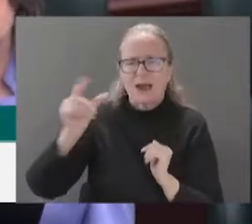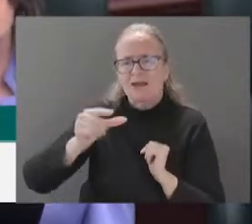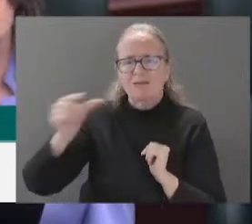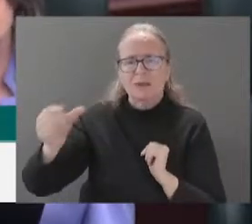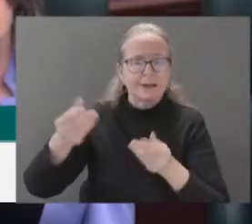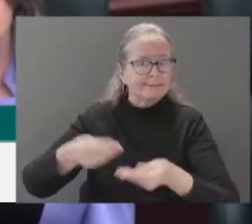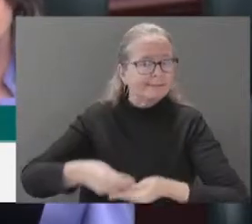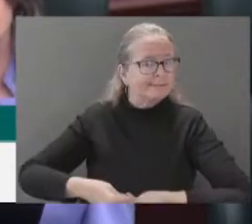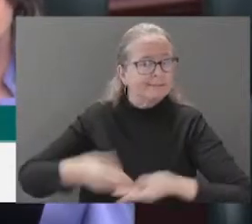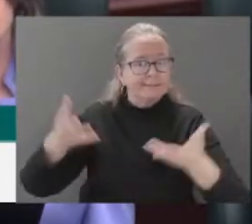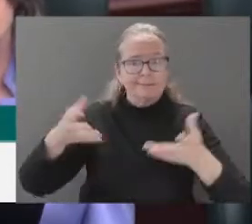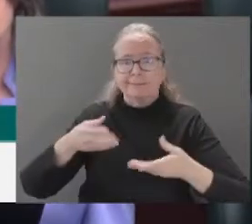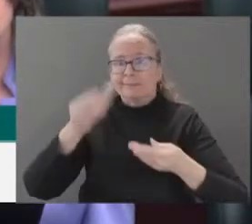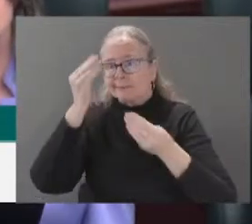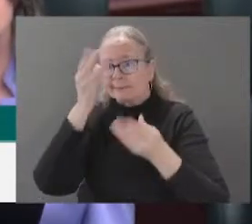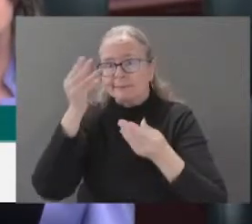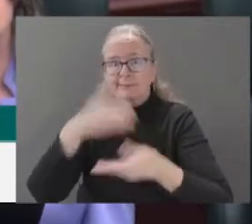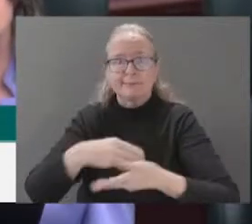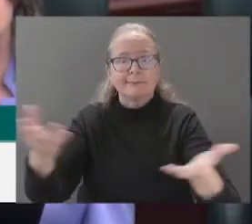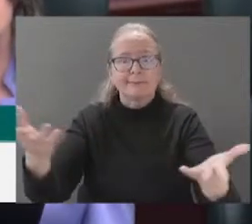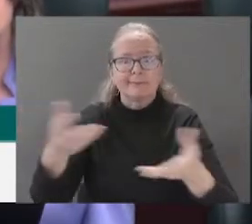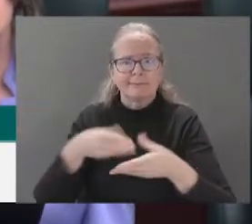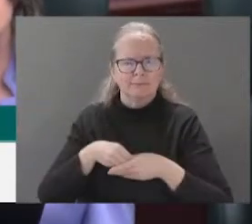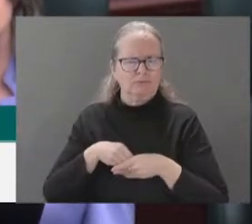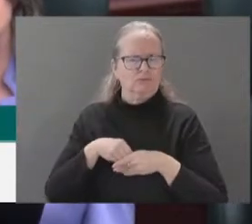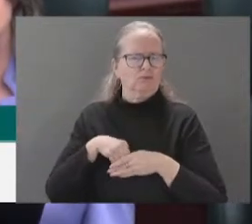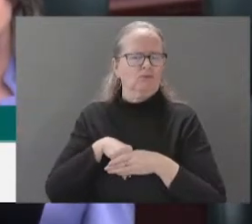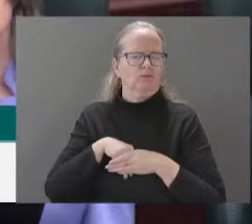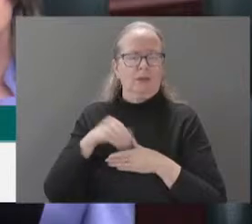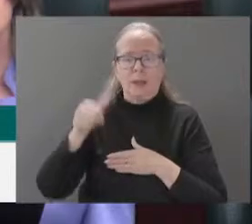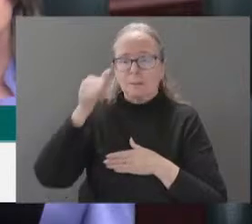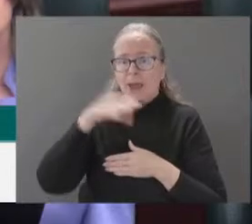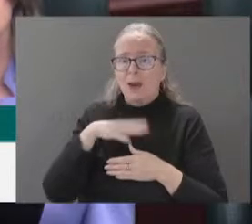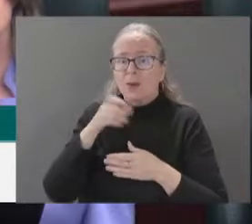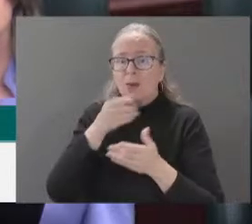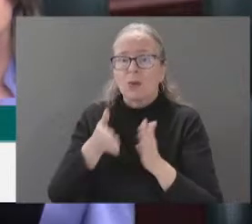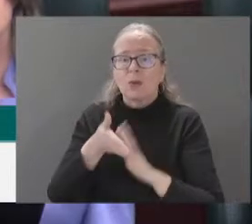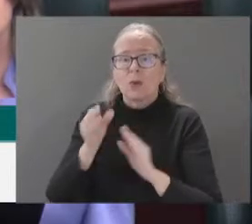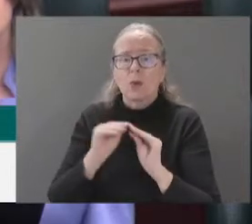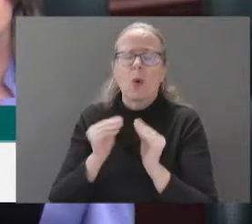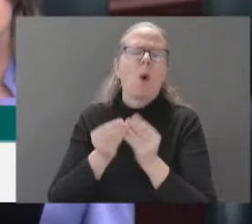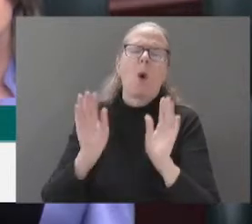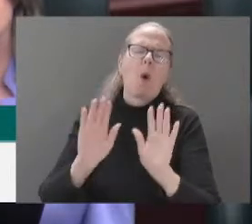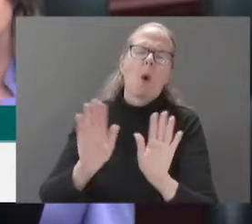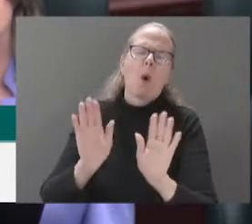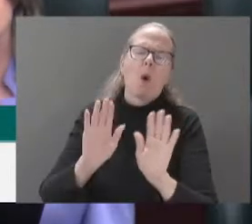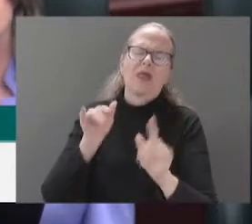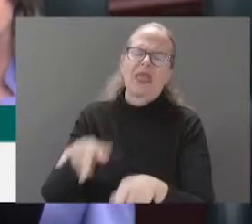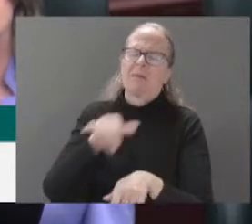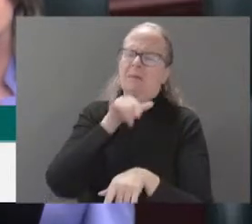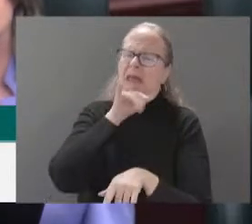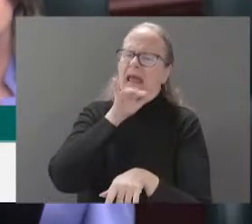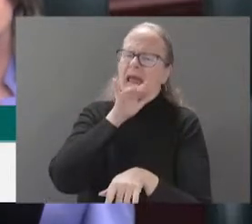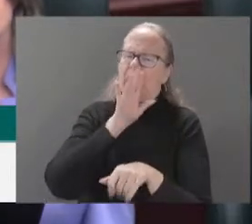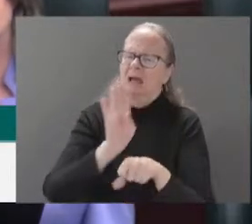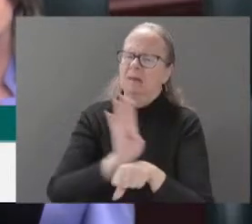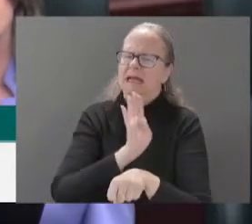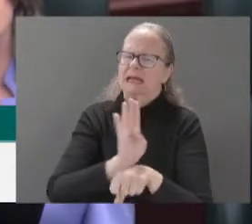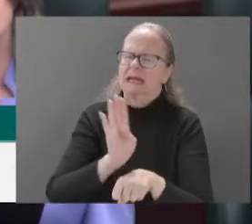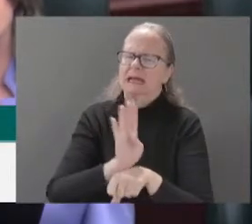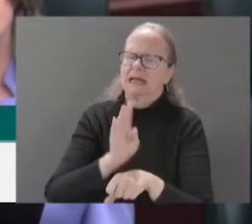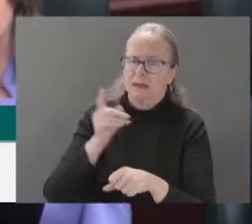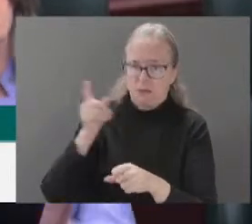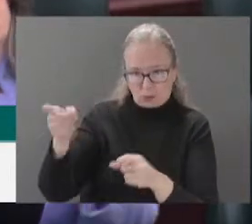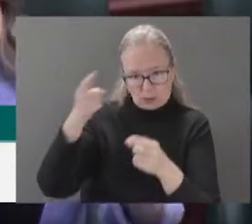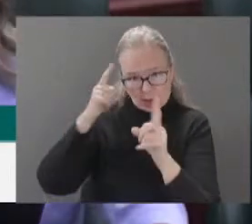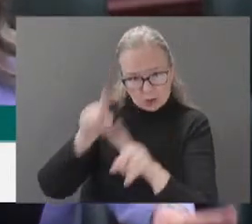these investigation as Wich hand which is dangerous does the premier agree with the comments made by David Parker or will she join us in condemning